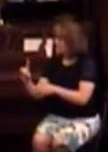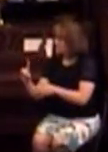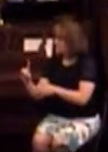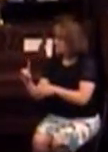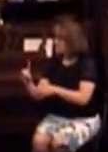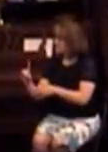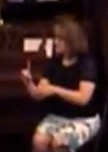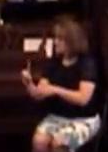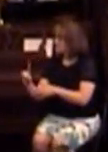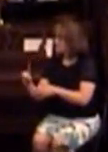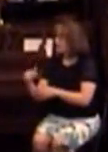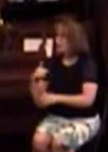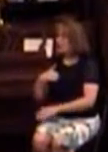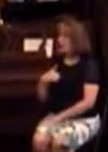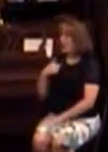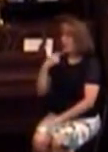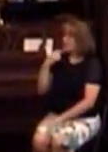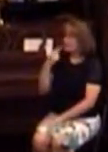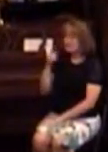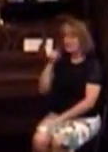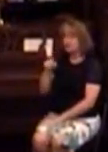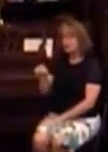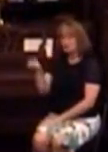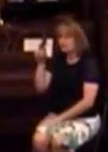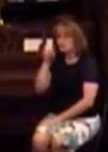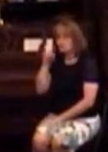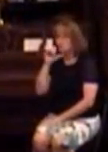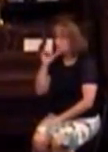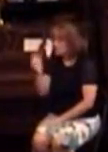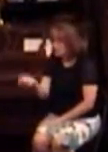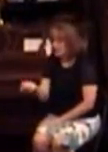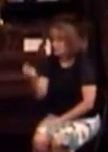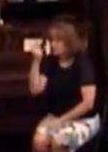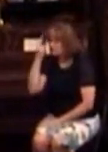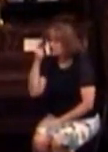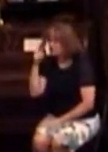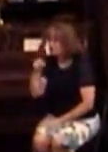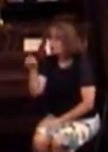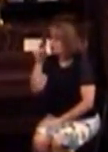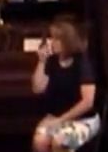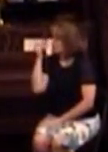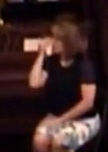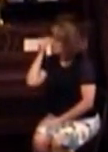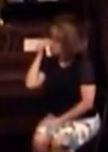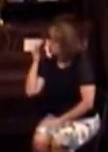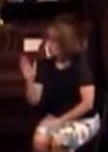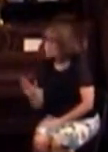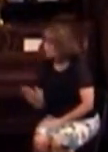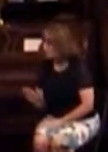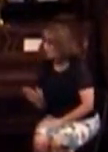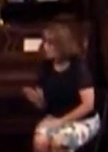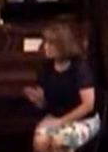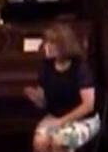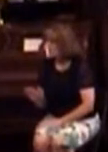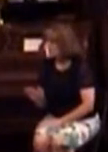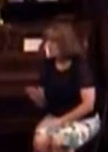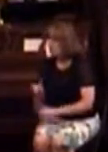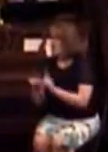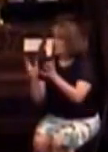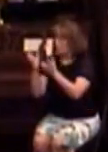people. You're blind, individual. You don't have it. And I want you to have it because